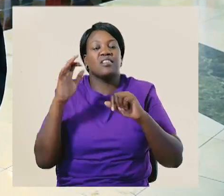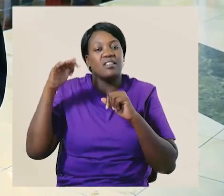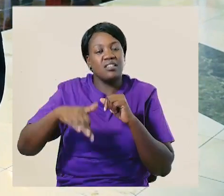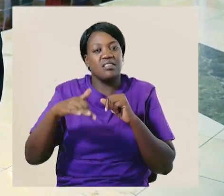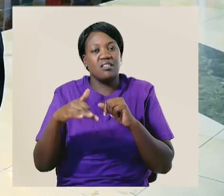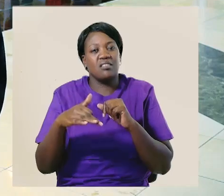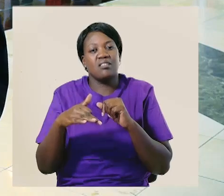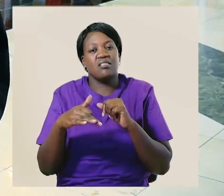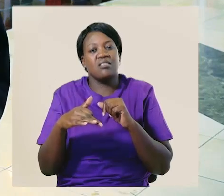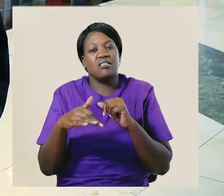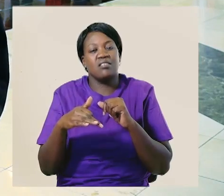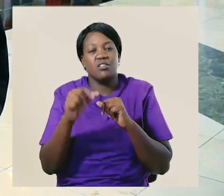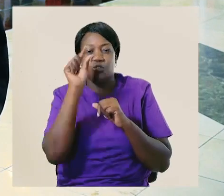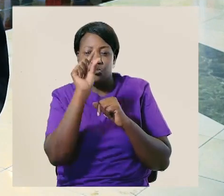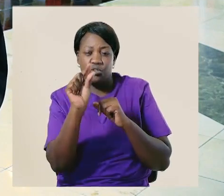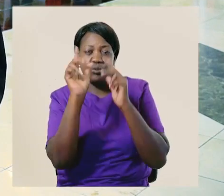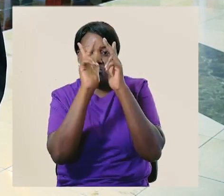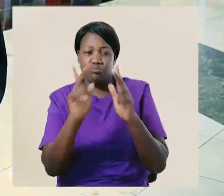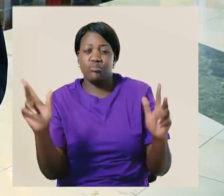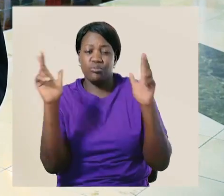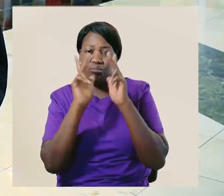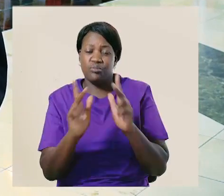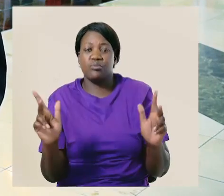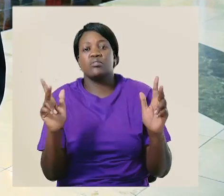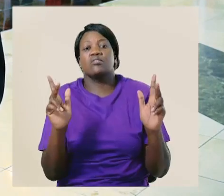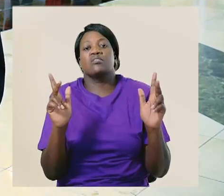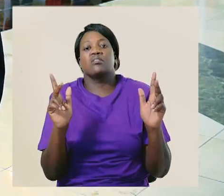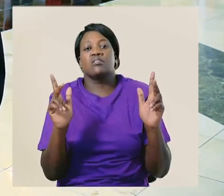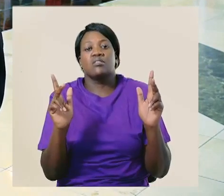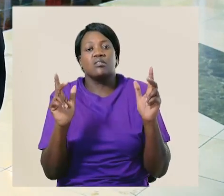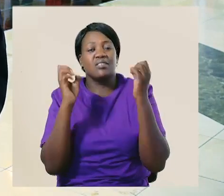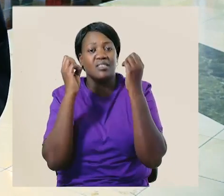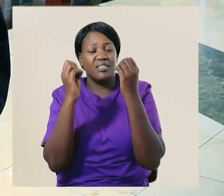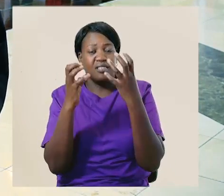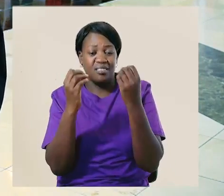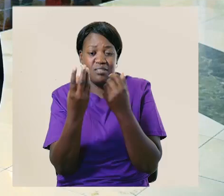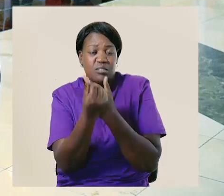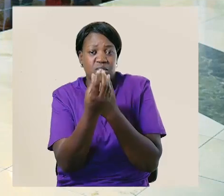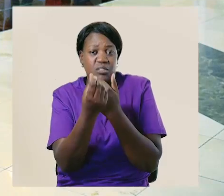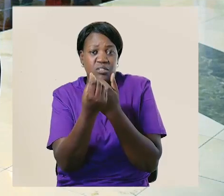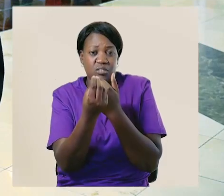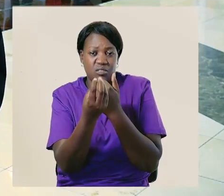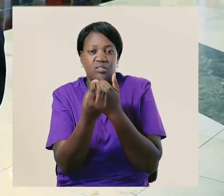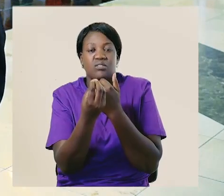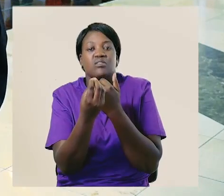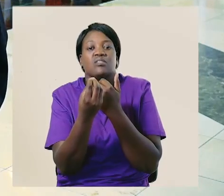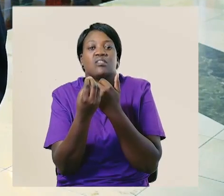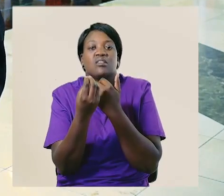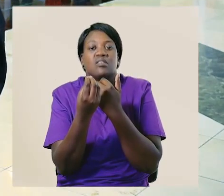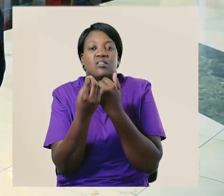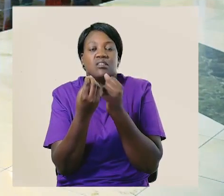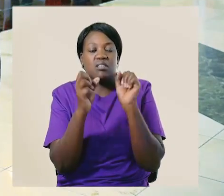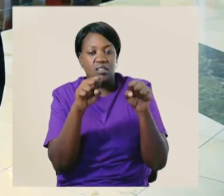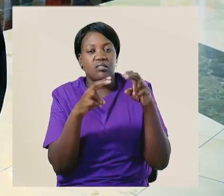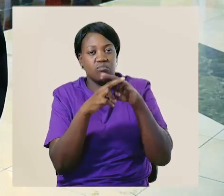a very few population, and with that population we have a lot of income, we have a lot of capital, so with that capital we can